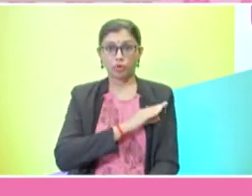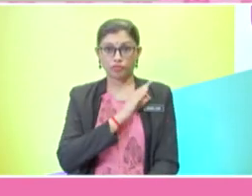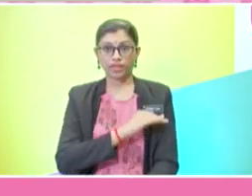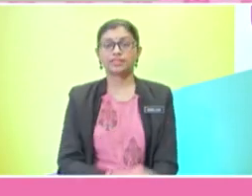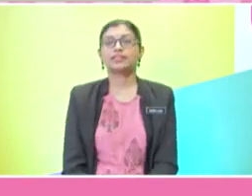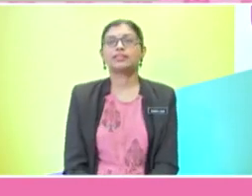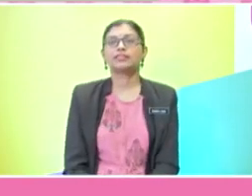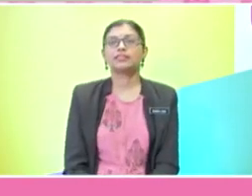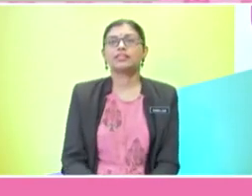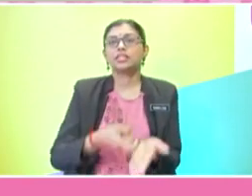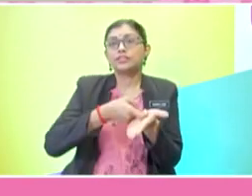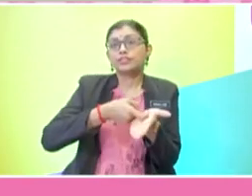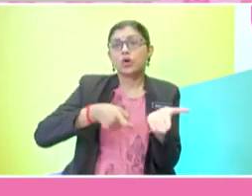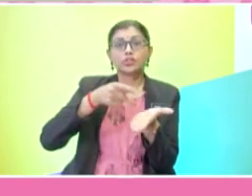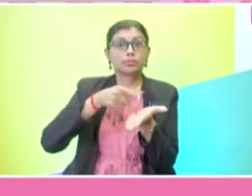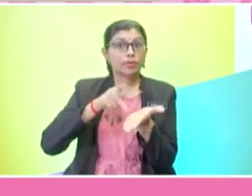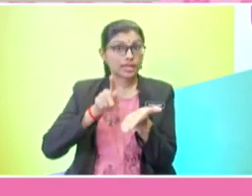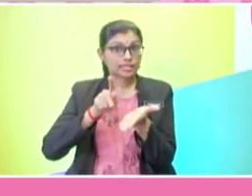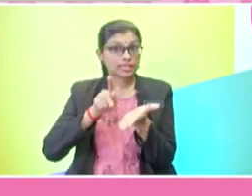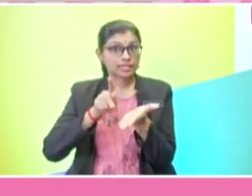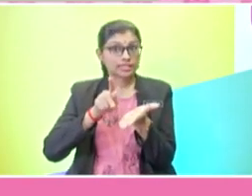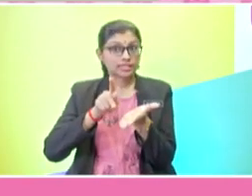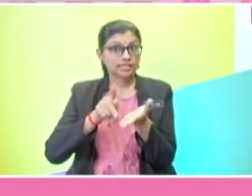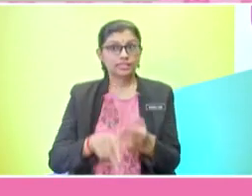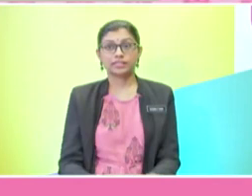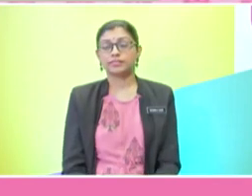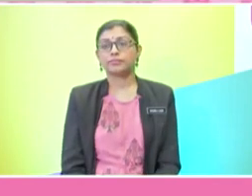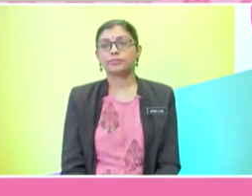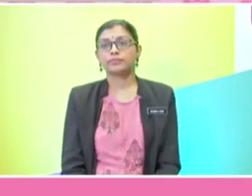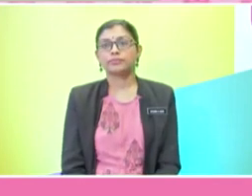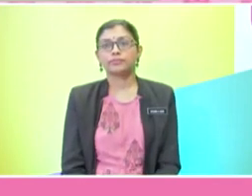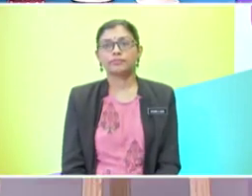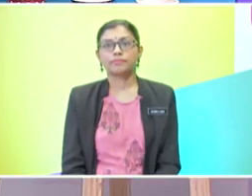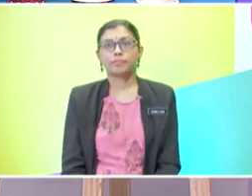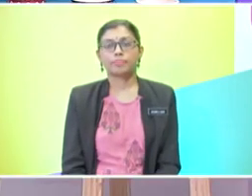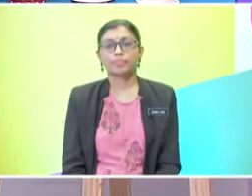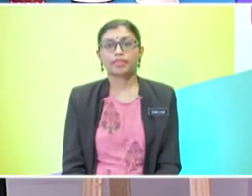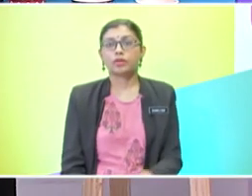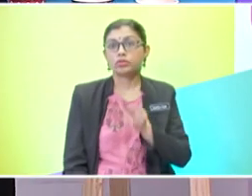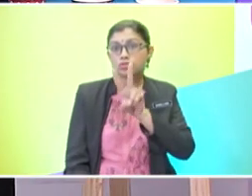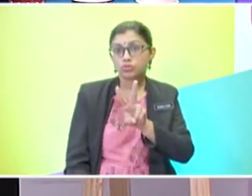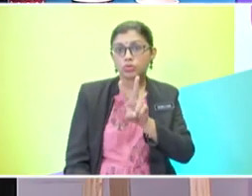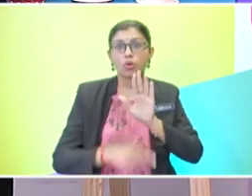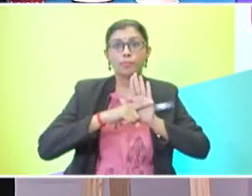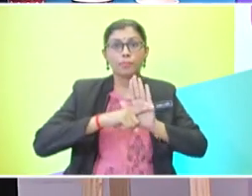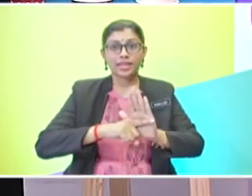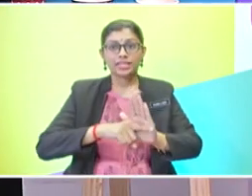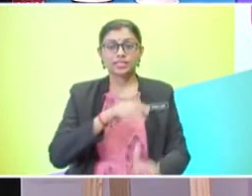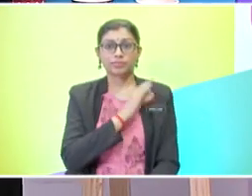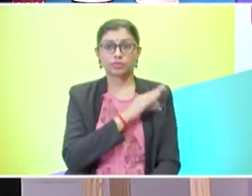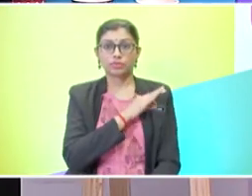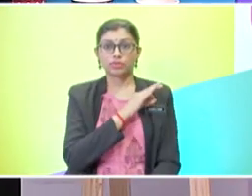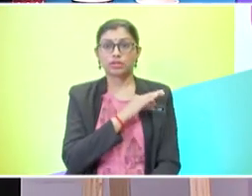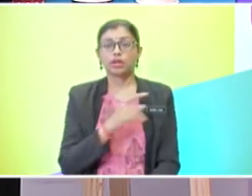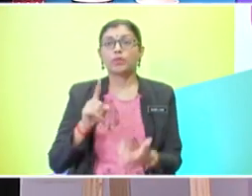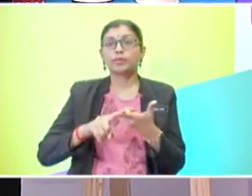the cost price, we have two situations here. Okay, one is we minus the profit. Okay, the other one is we plus the loss. Loss.